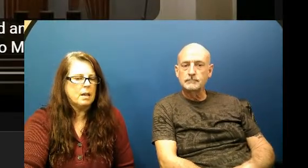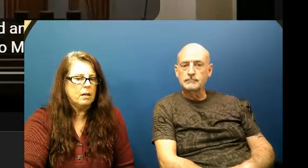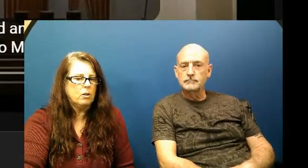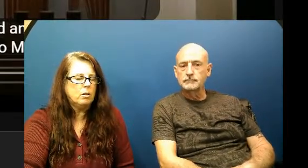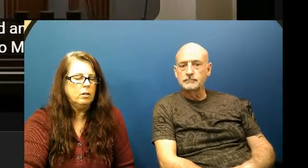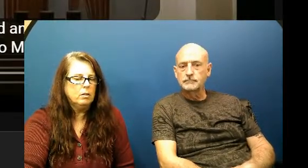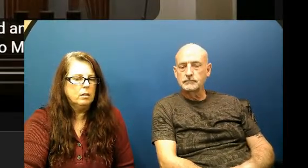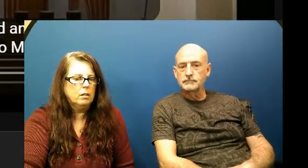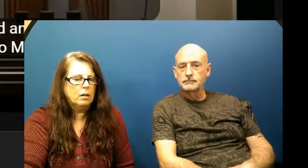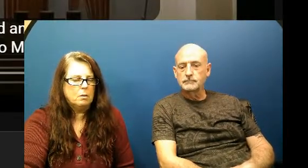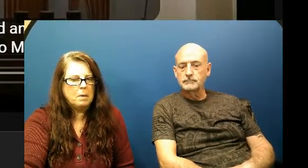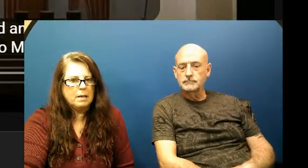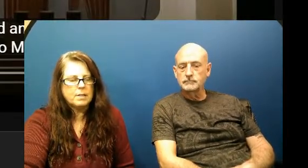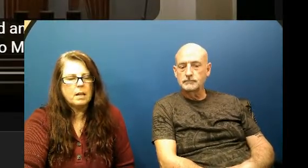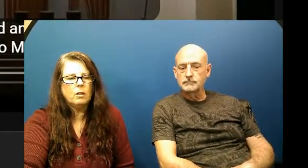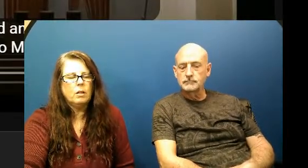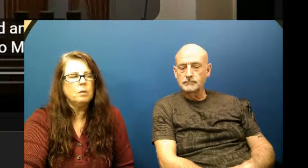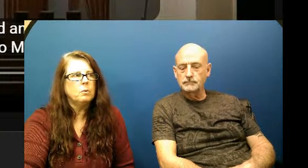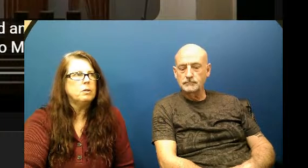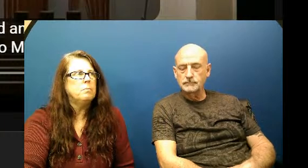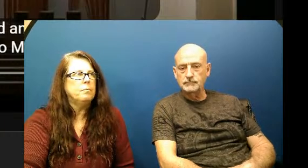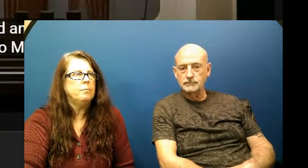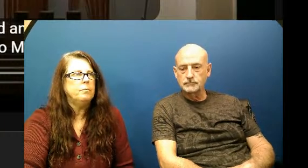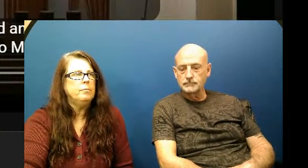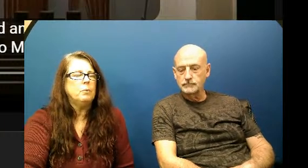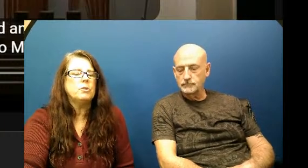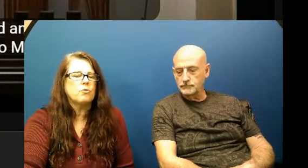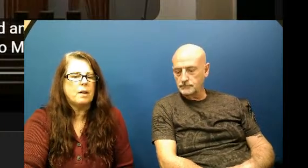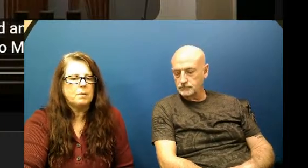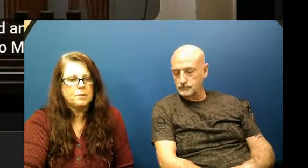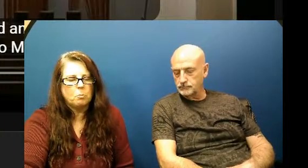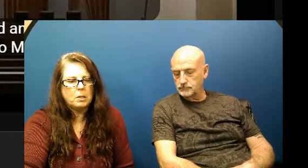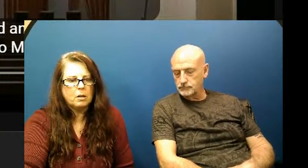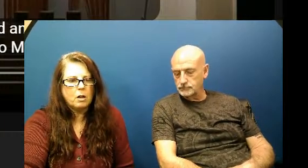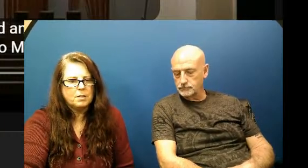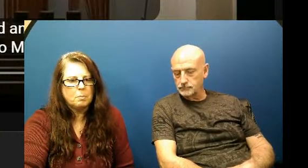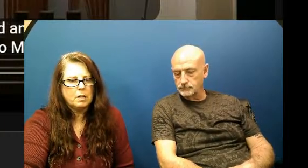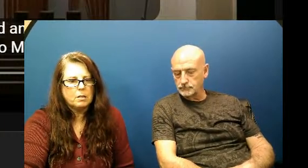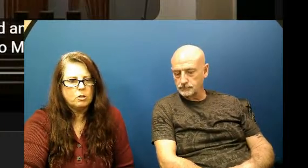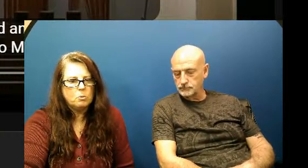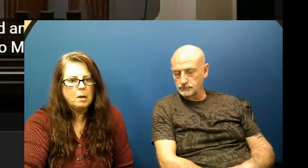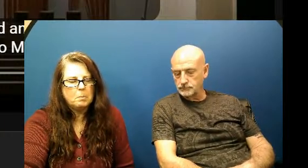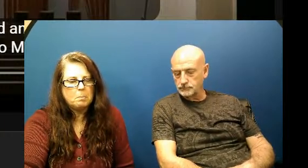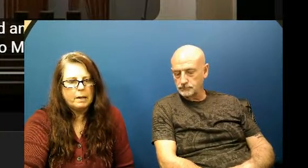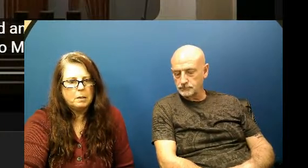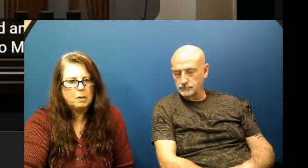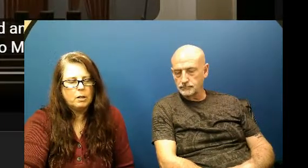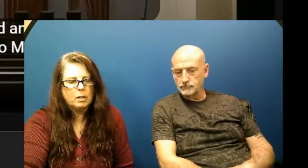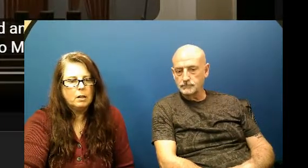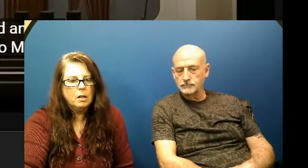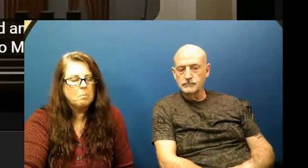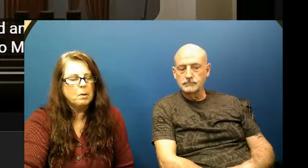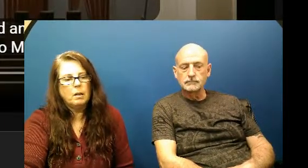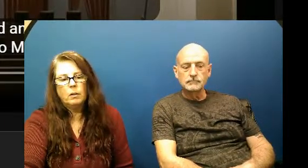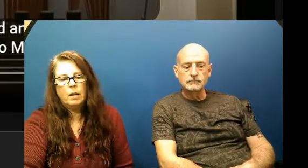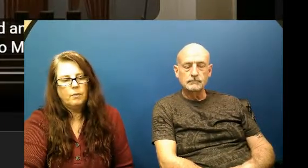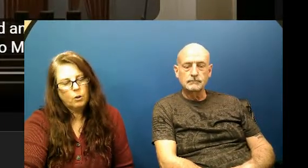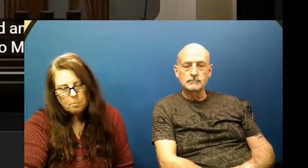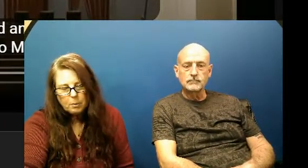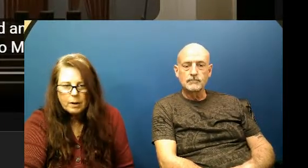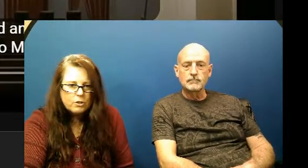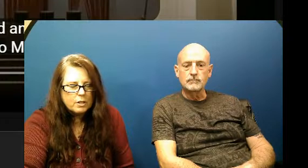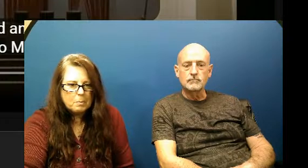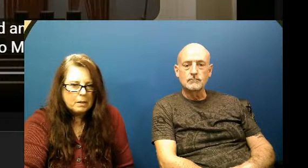mass scale, it would drive up so many costs, because you might be buying American, but a lot